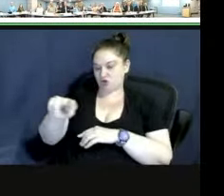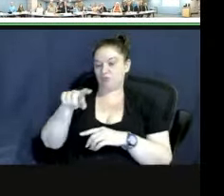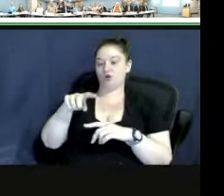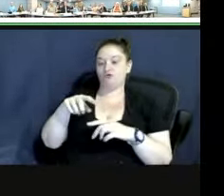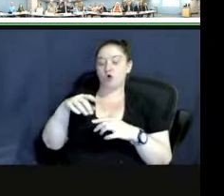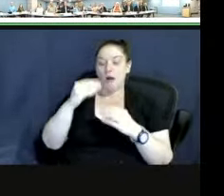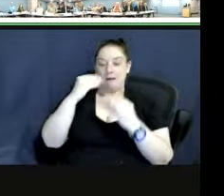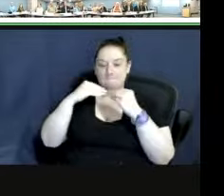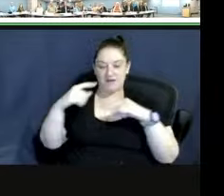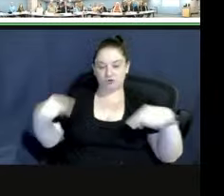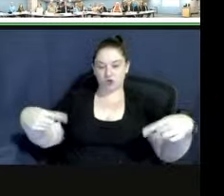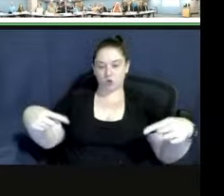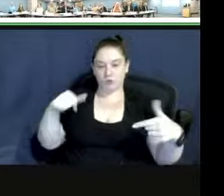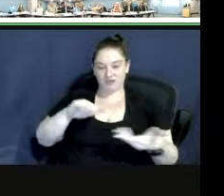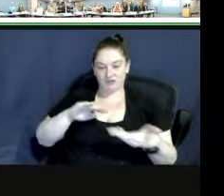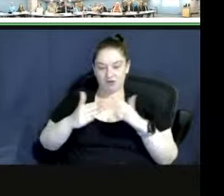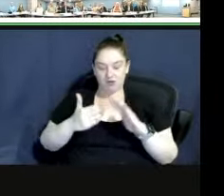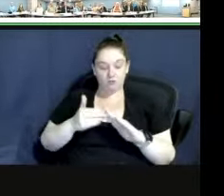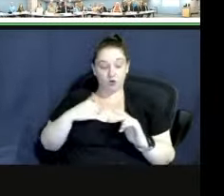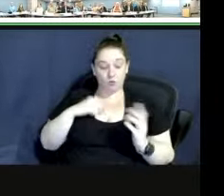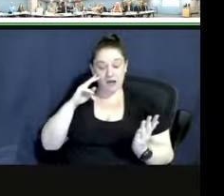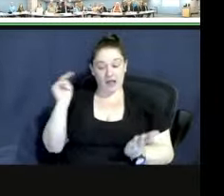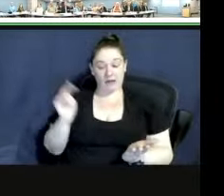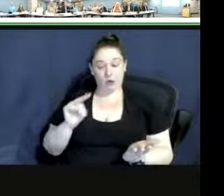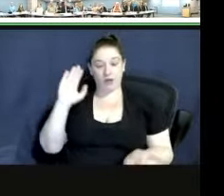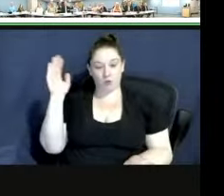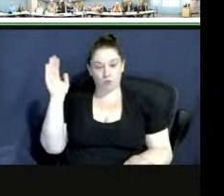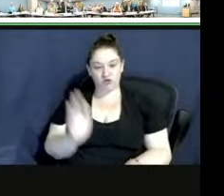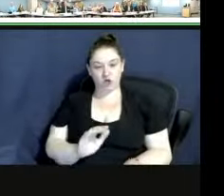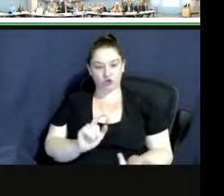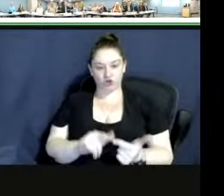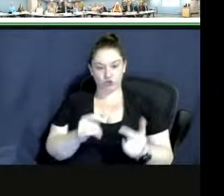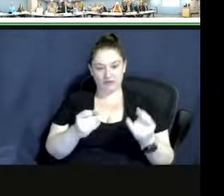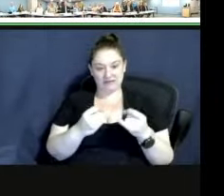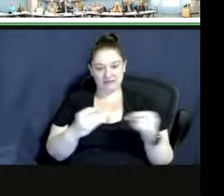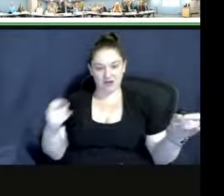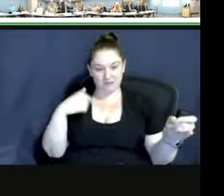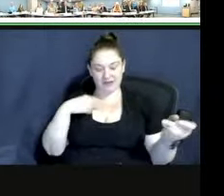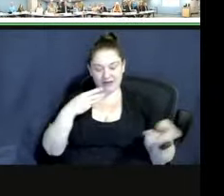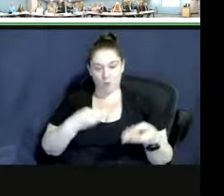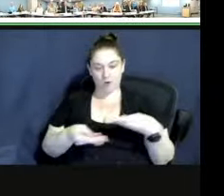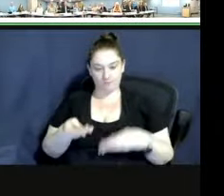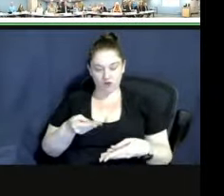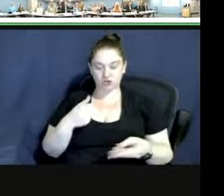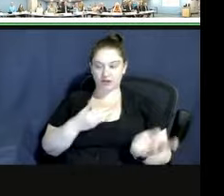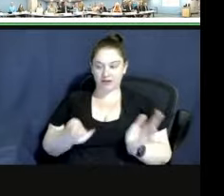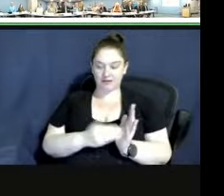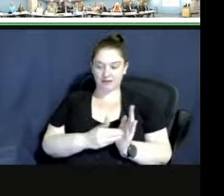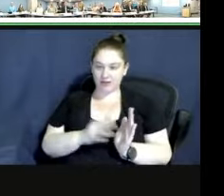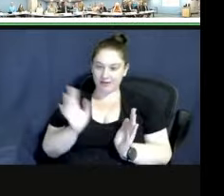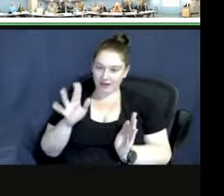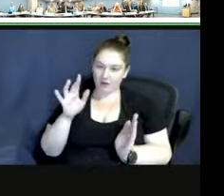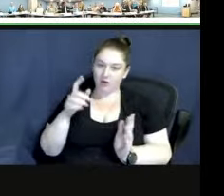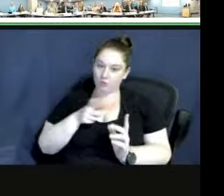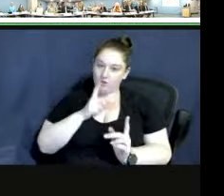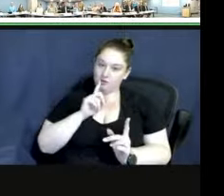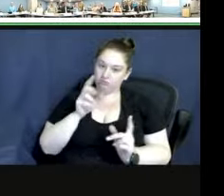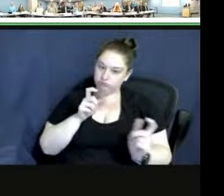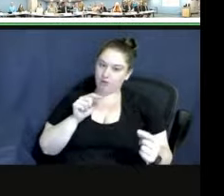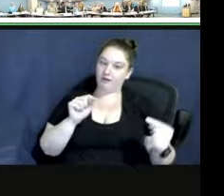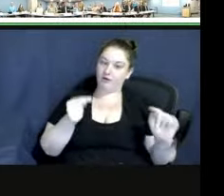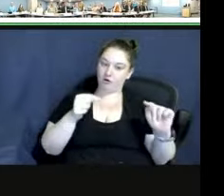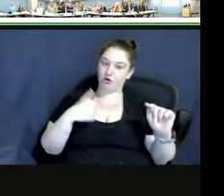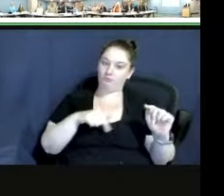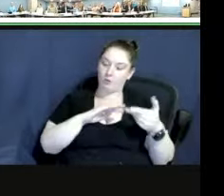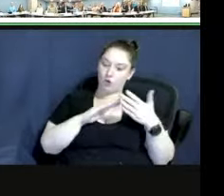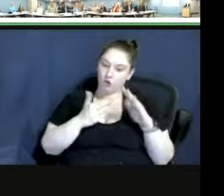community. So when I look at reductions to this line item in our budget, again, this is going to cause real harm in our community.